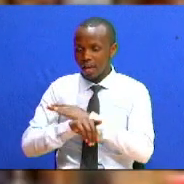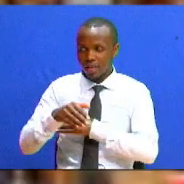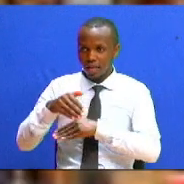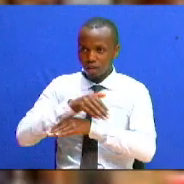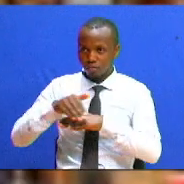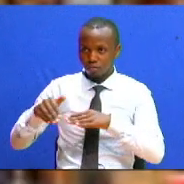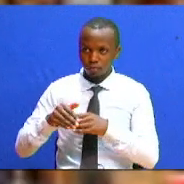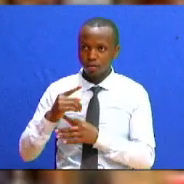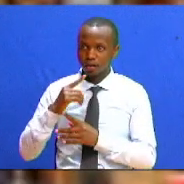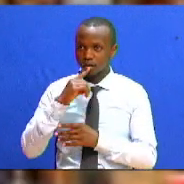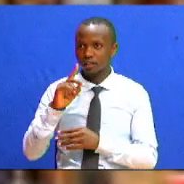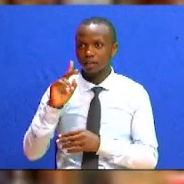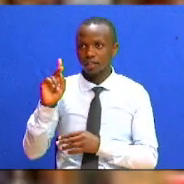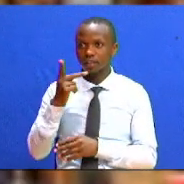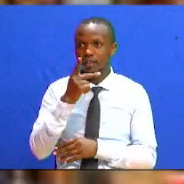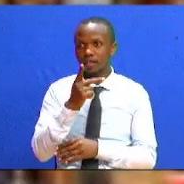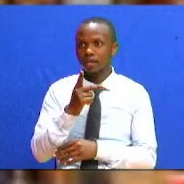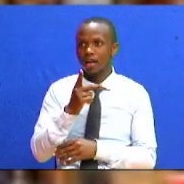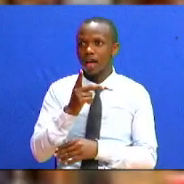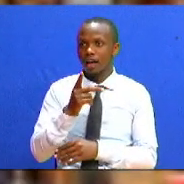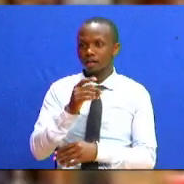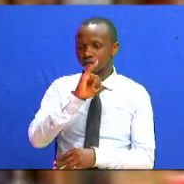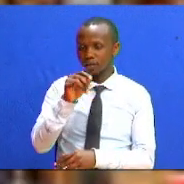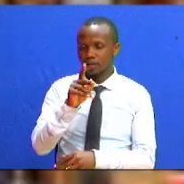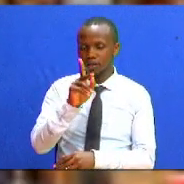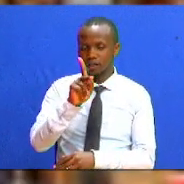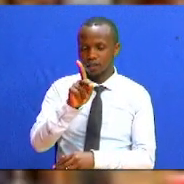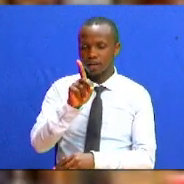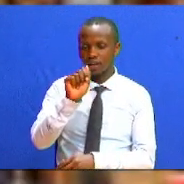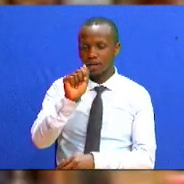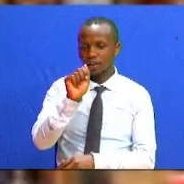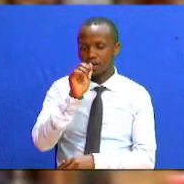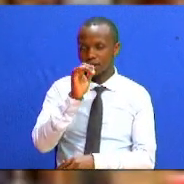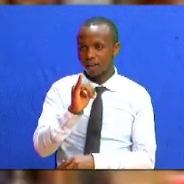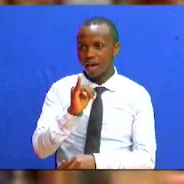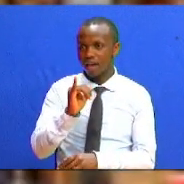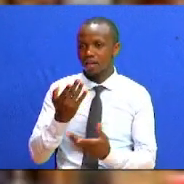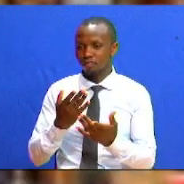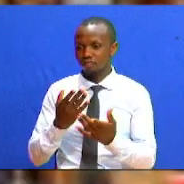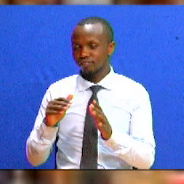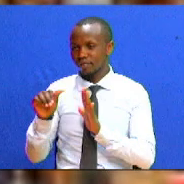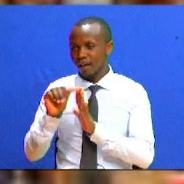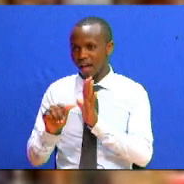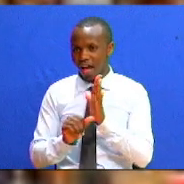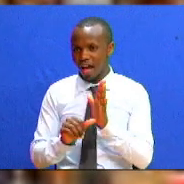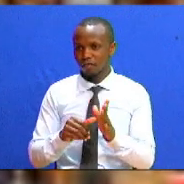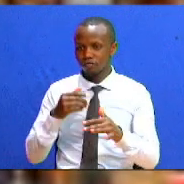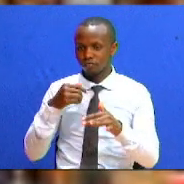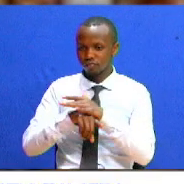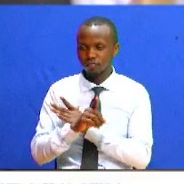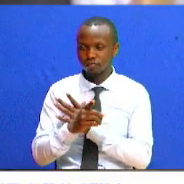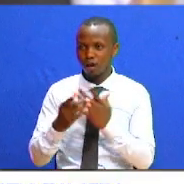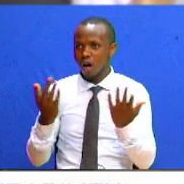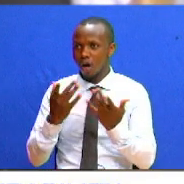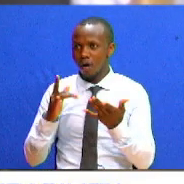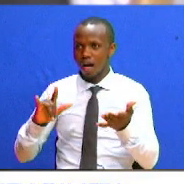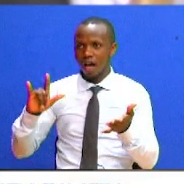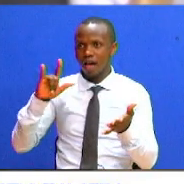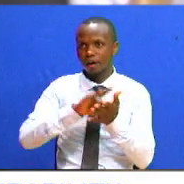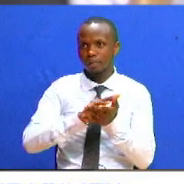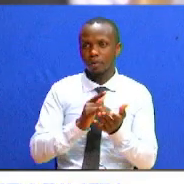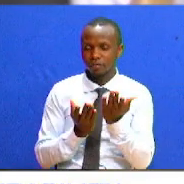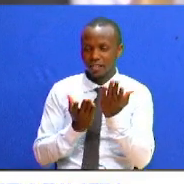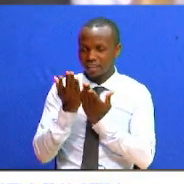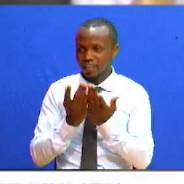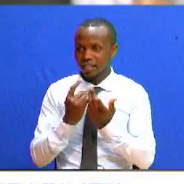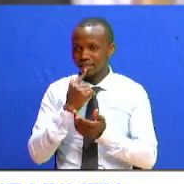Kenya Civil Aviation Act, which prohibits trespassing in protected areas like airports. The service